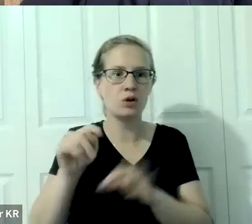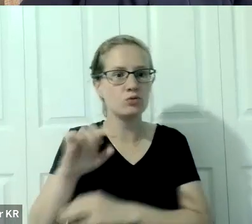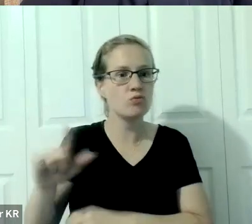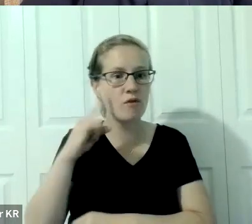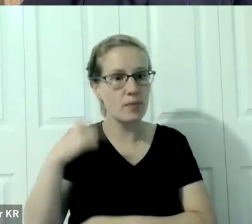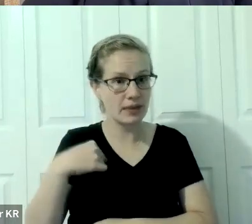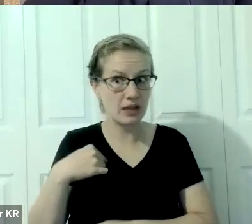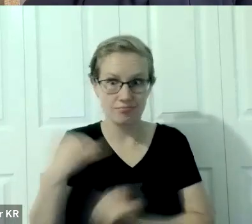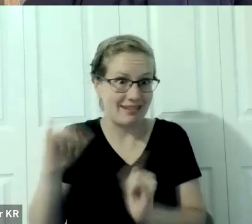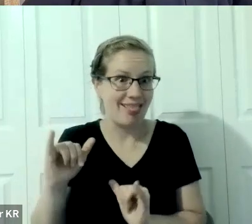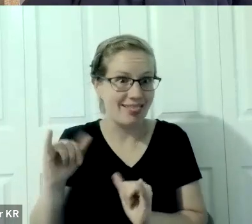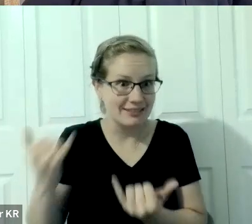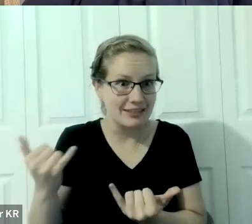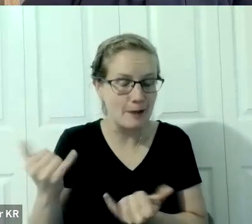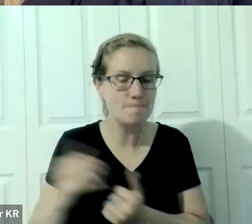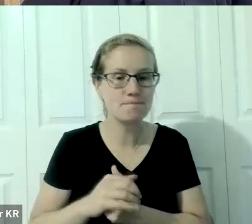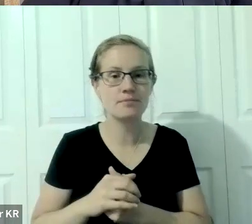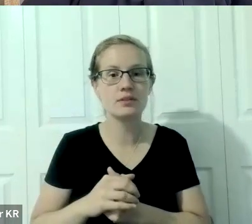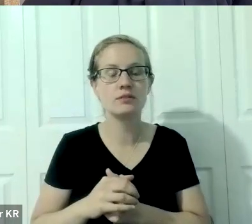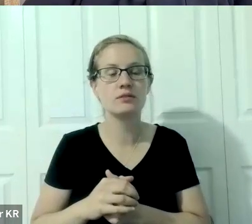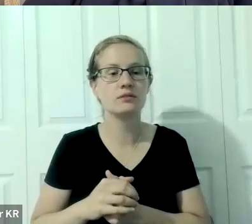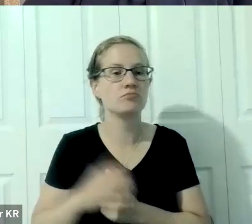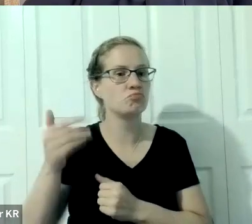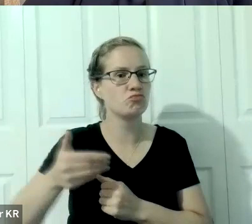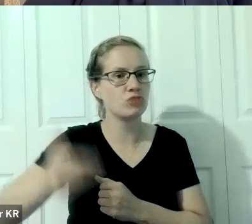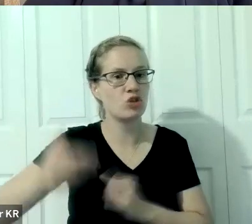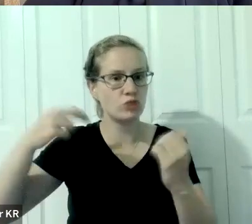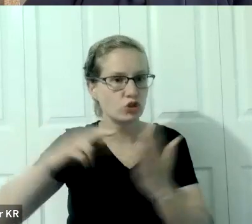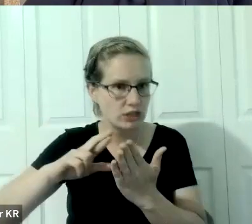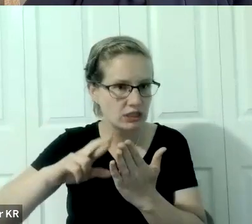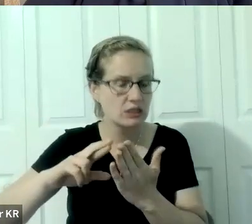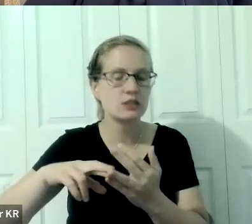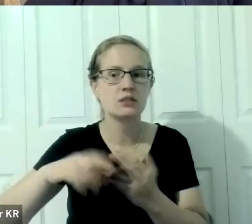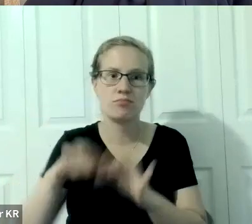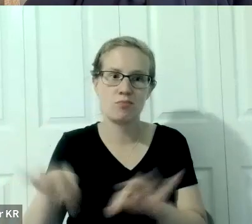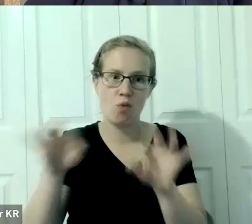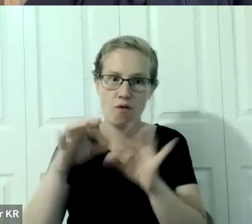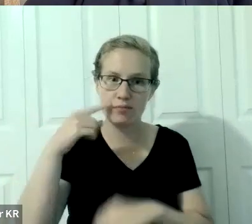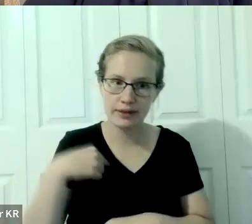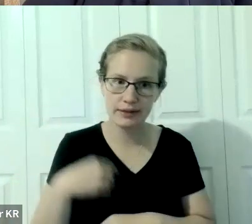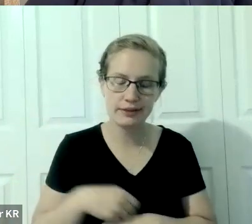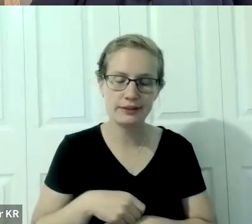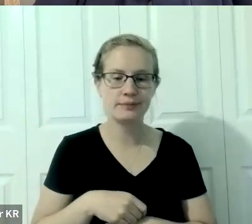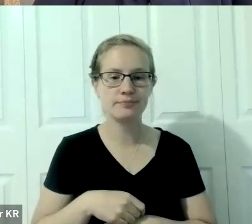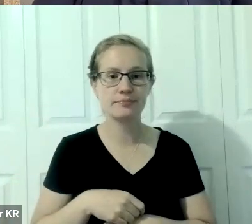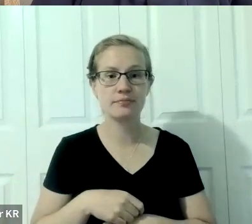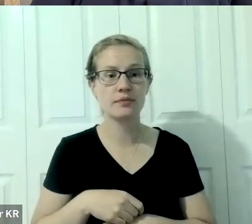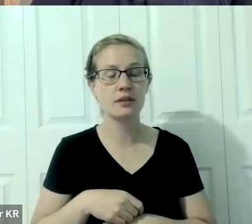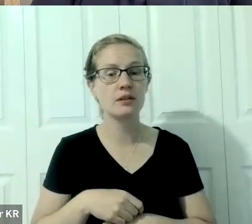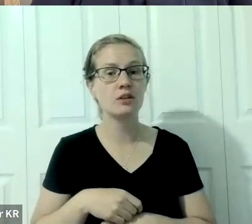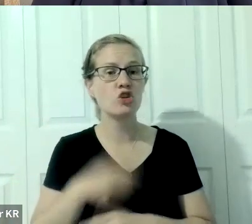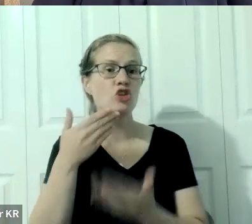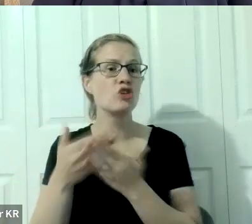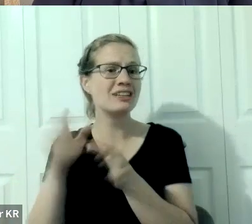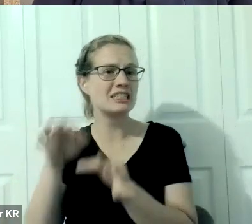and is still that way. Regular retreats has been important for me. And